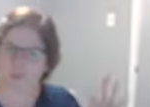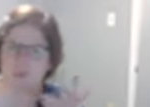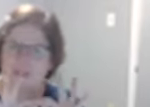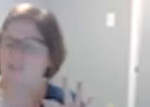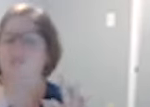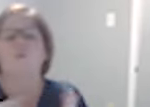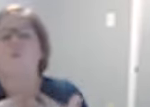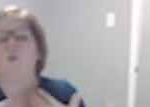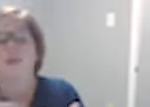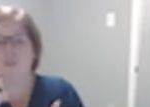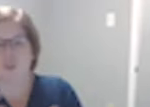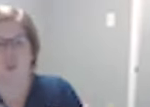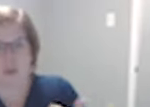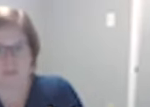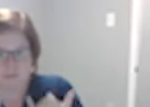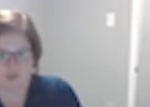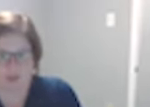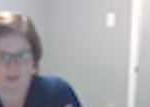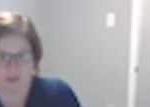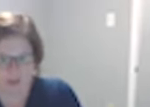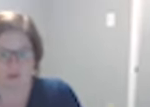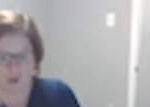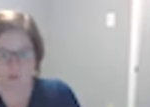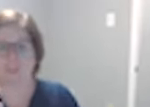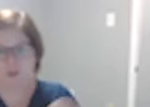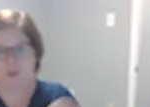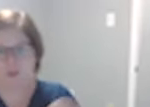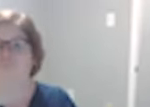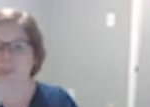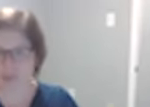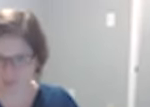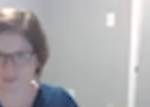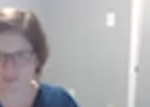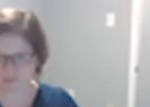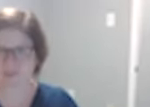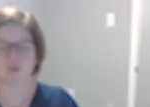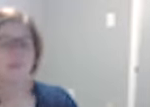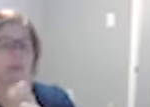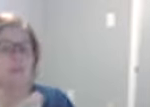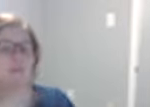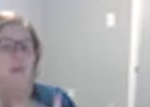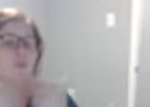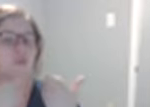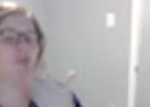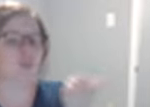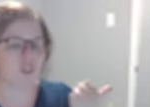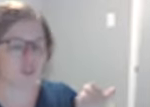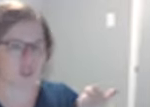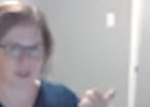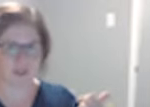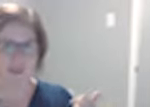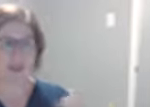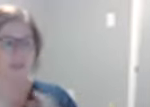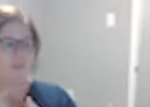your own hands, that's the thing you should do your best to make it better. And step by step, and finally you realize that you